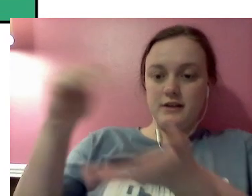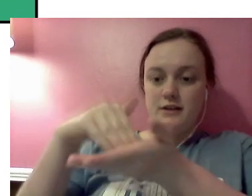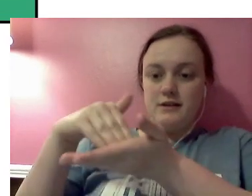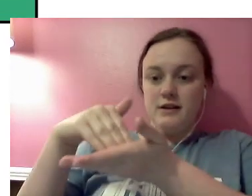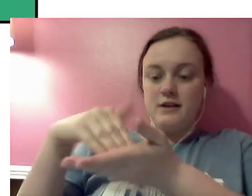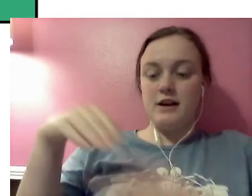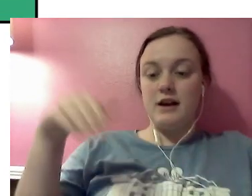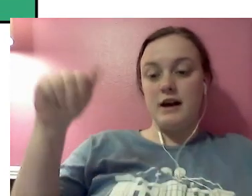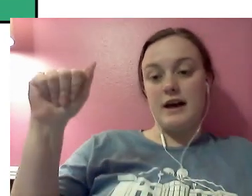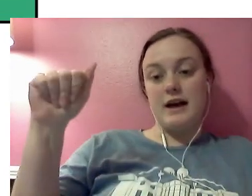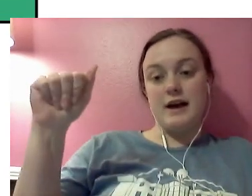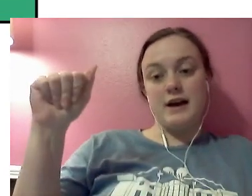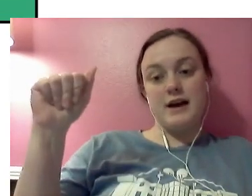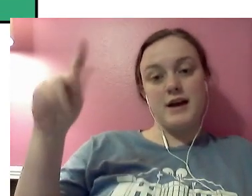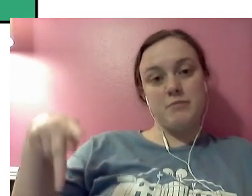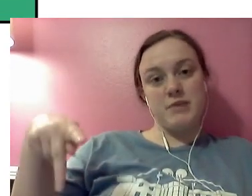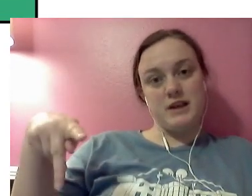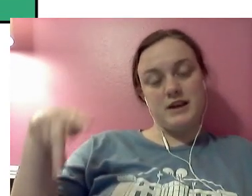Again,